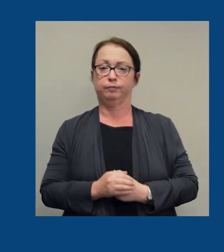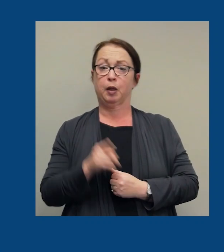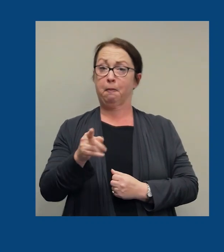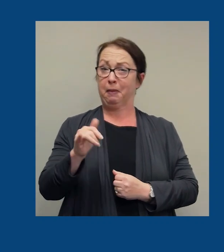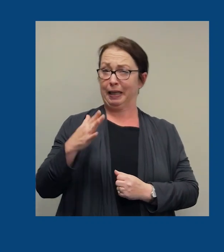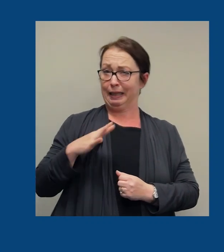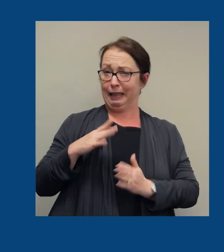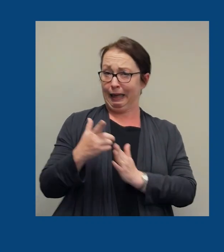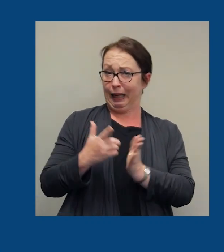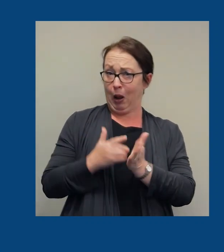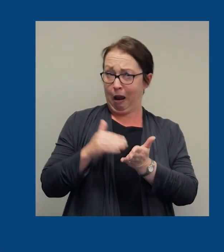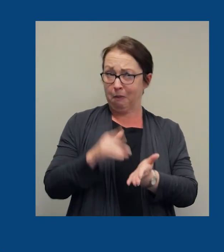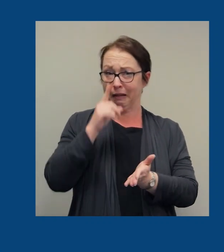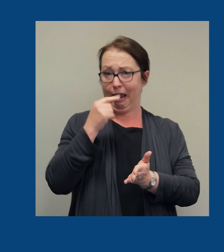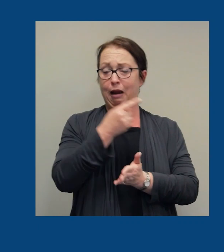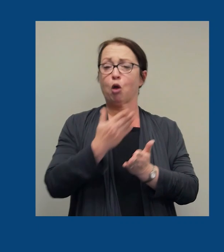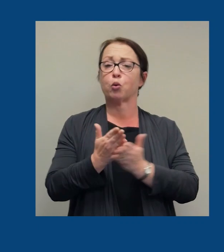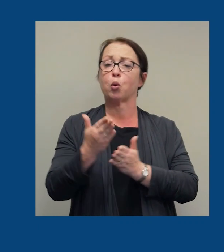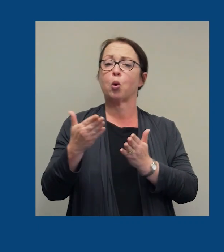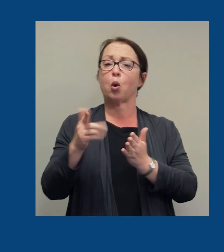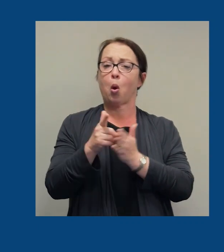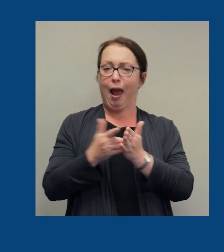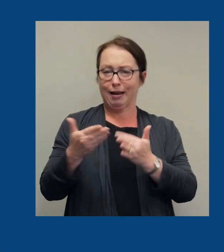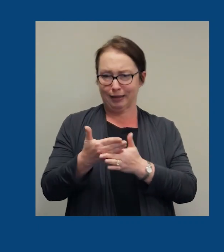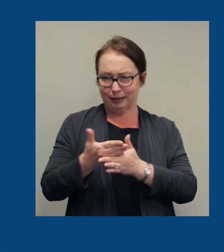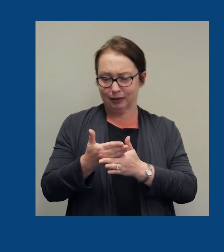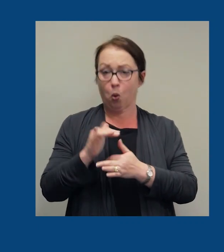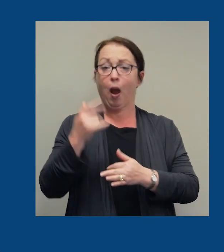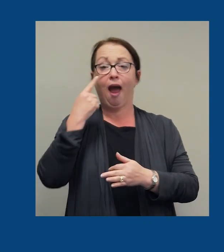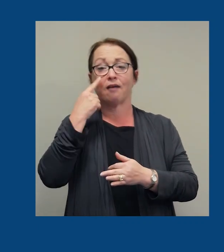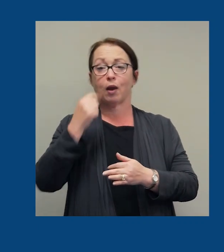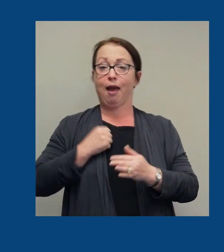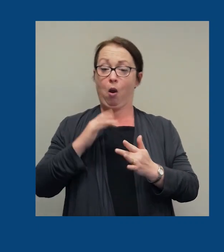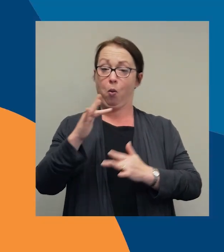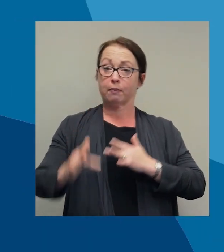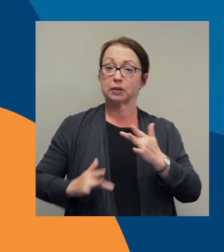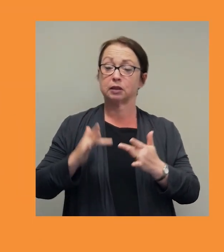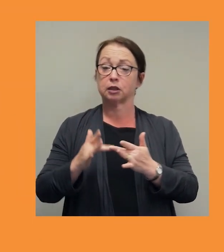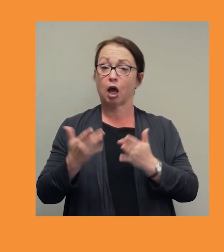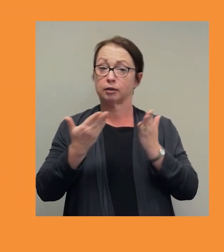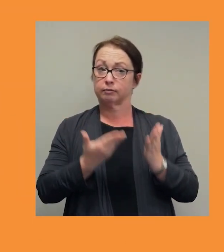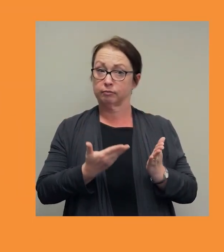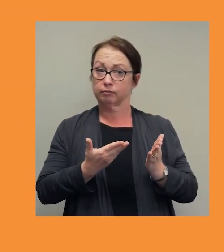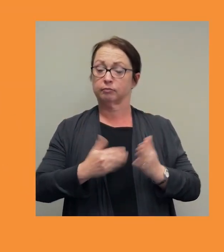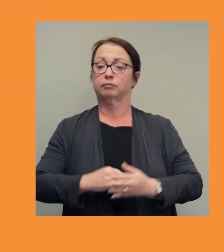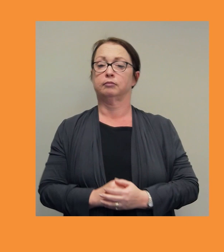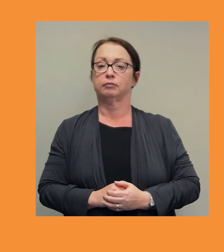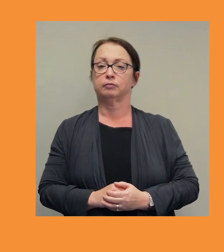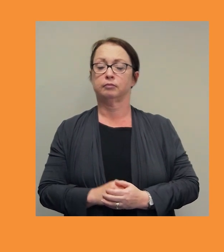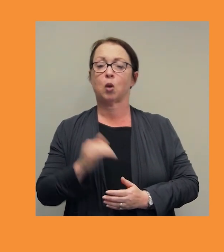We'll just first one of first carcassers. So, when we a carcass, the carcassins, and we'll just that,